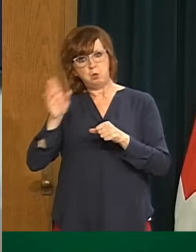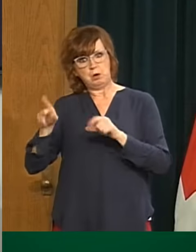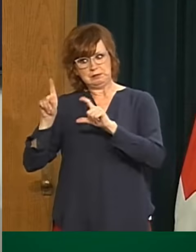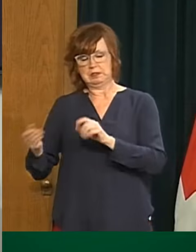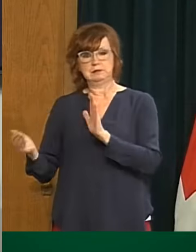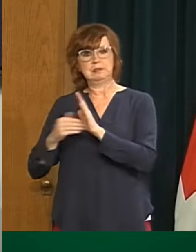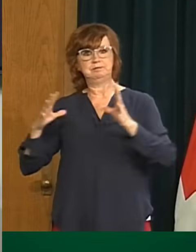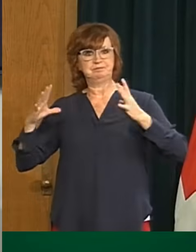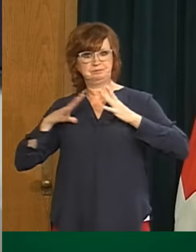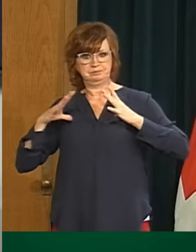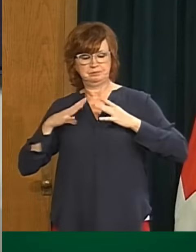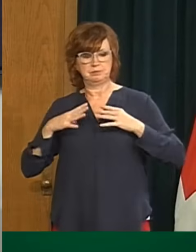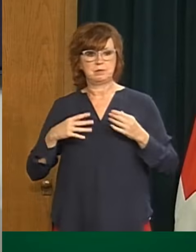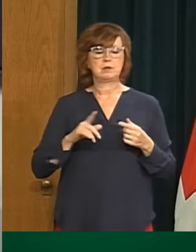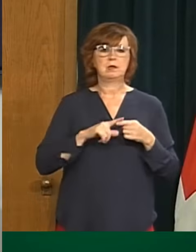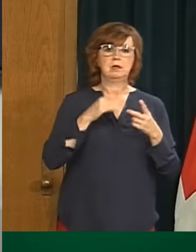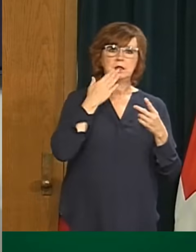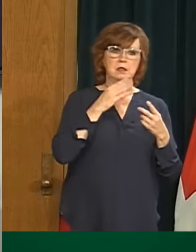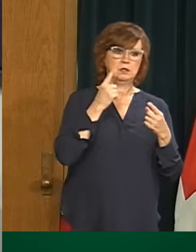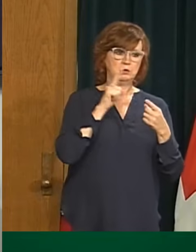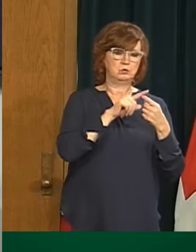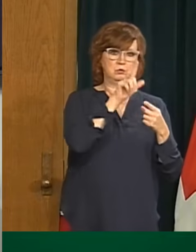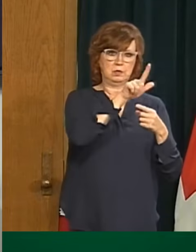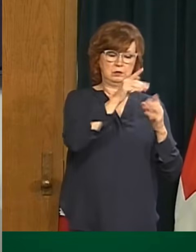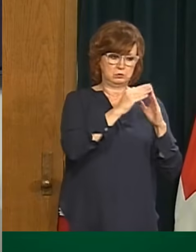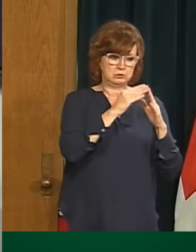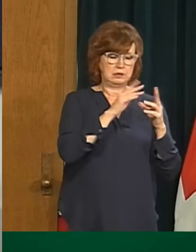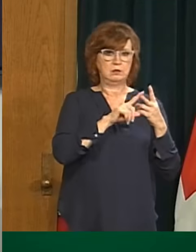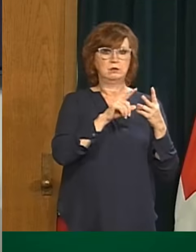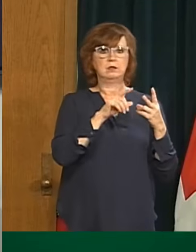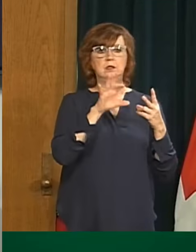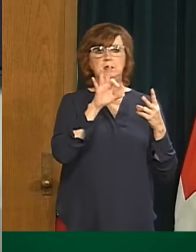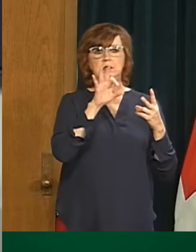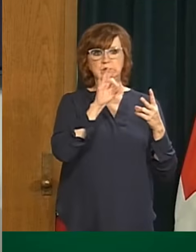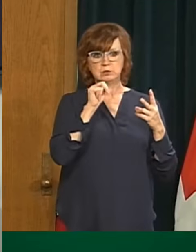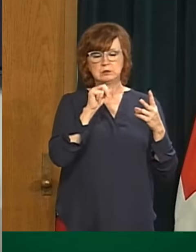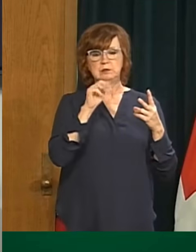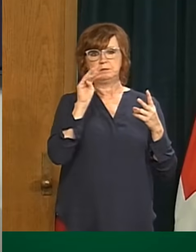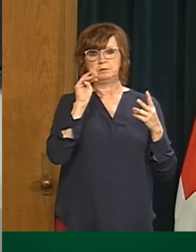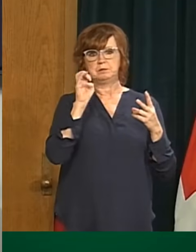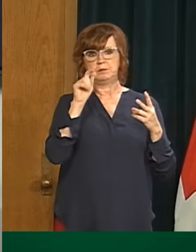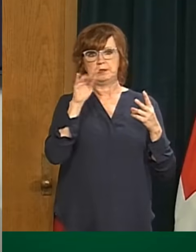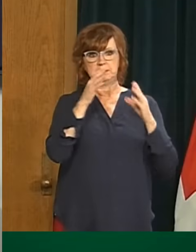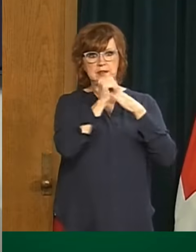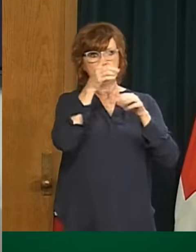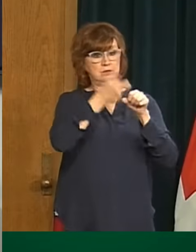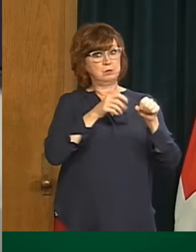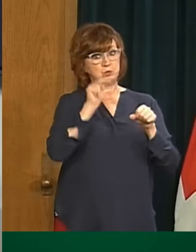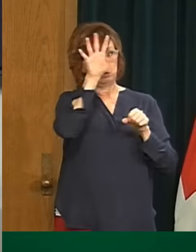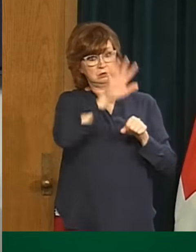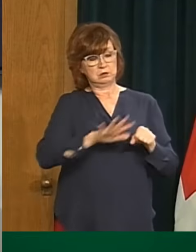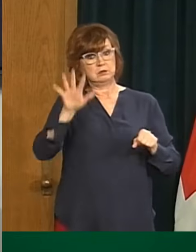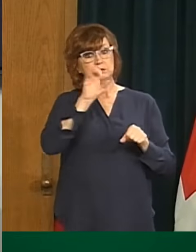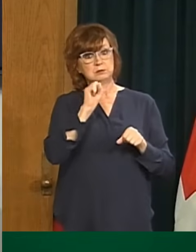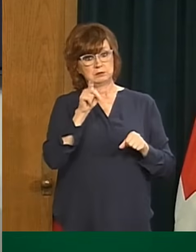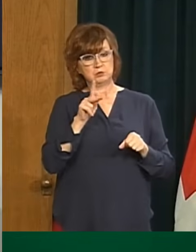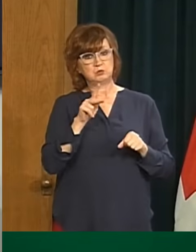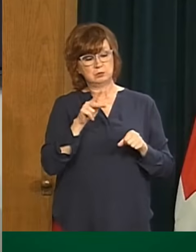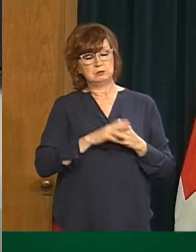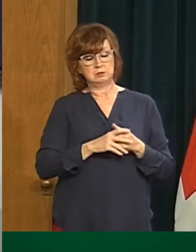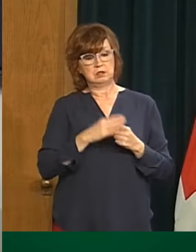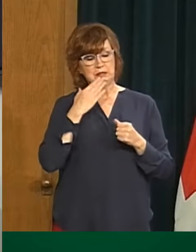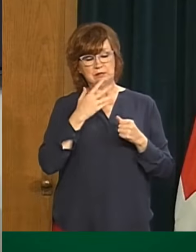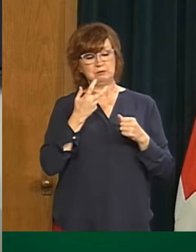and also extend my gratitude to First Nations and Métis leaders across the north, who I know are working very hard to help us fight